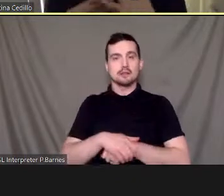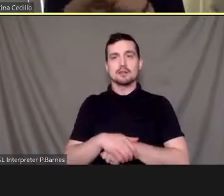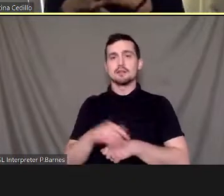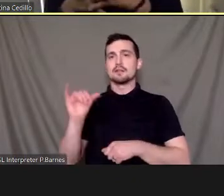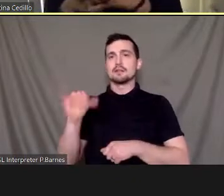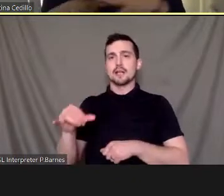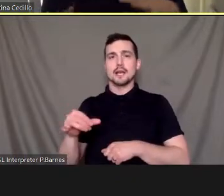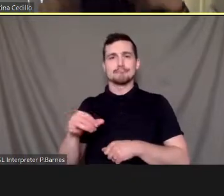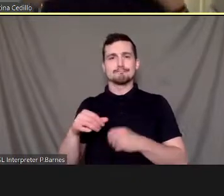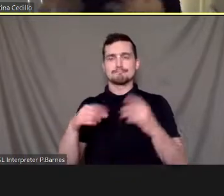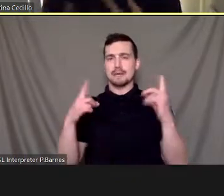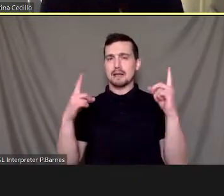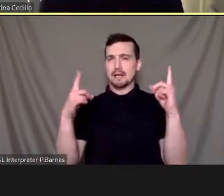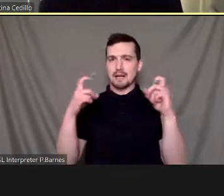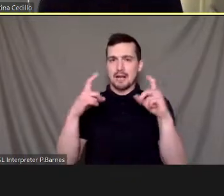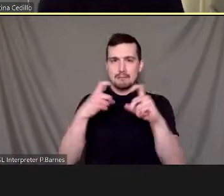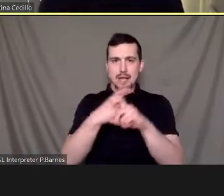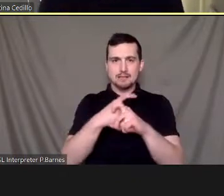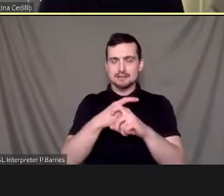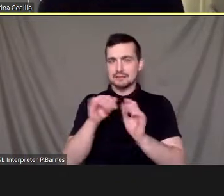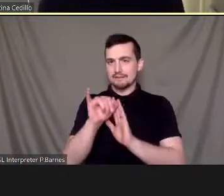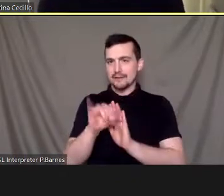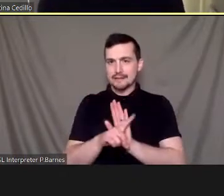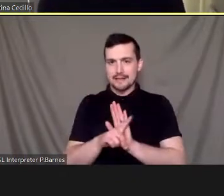complex of identities,